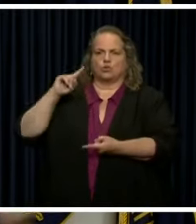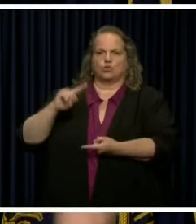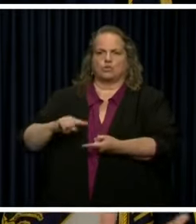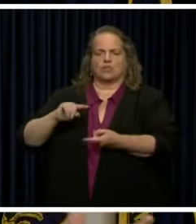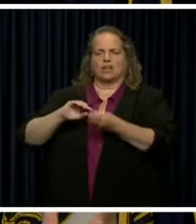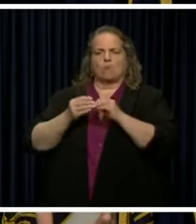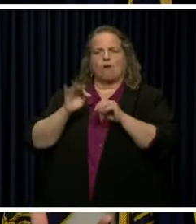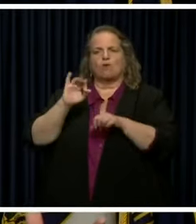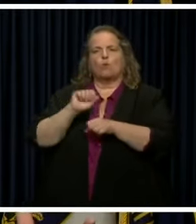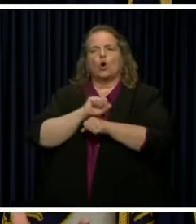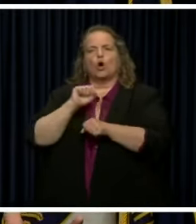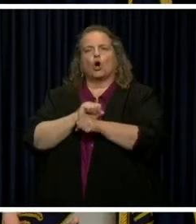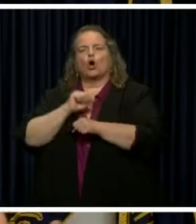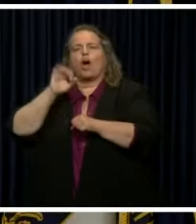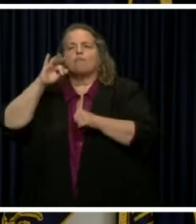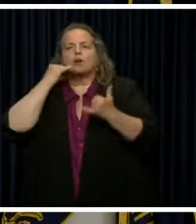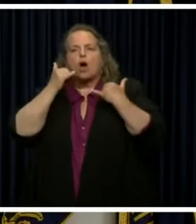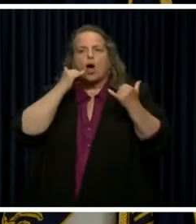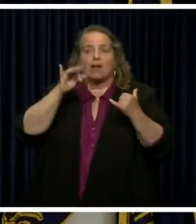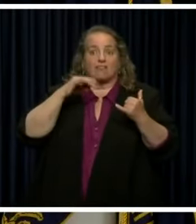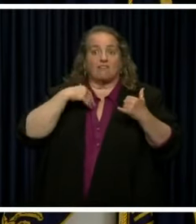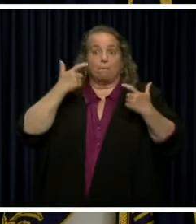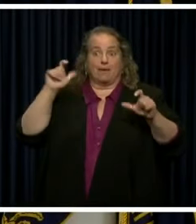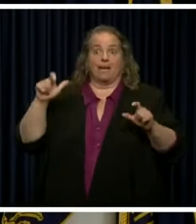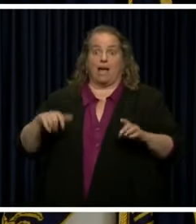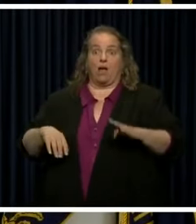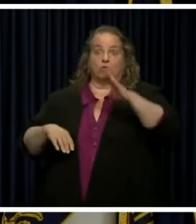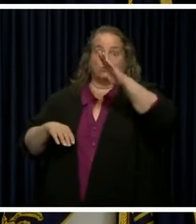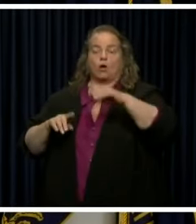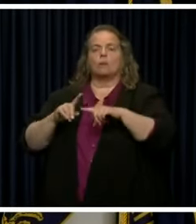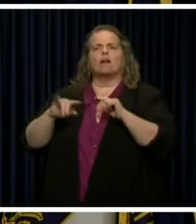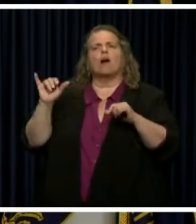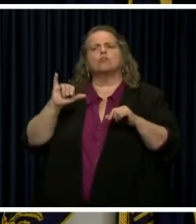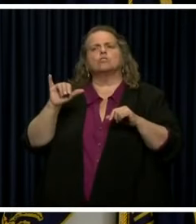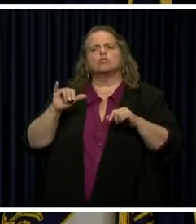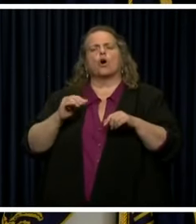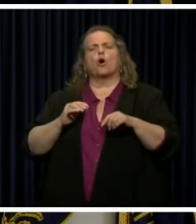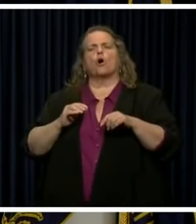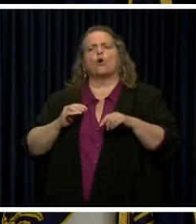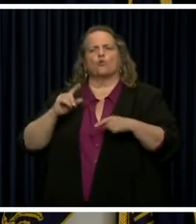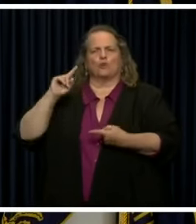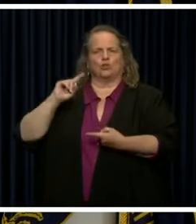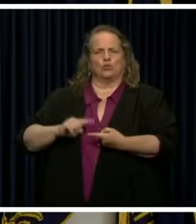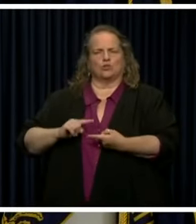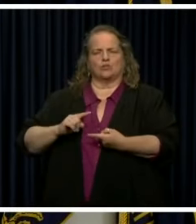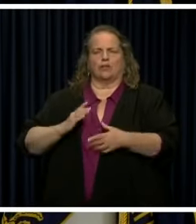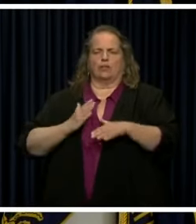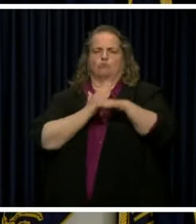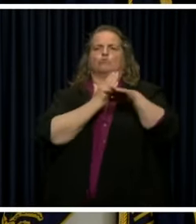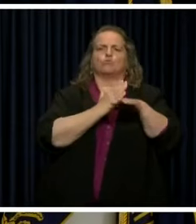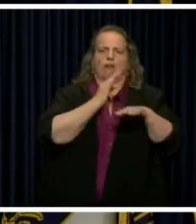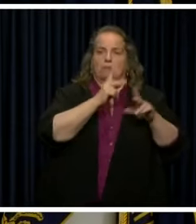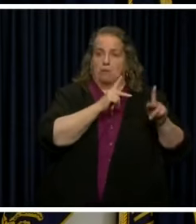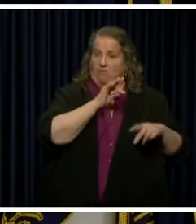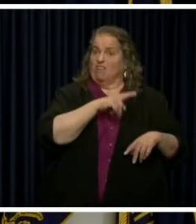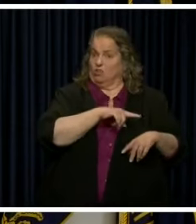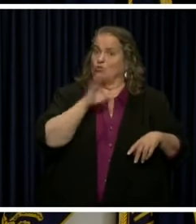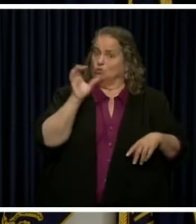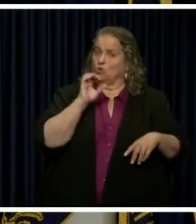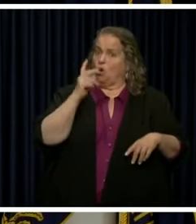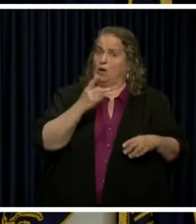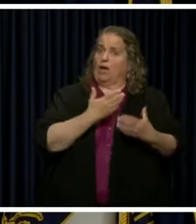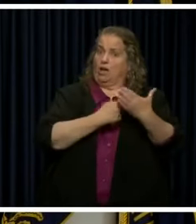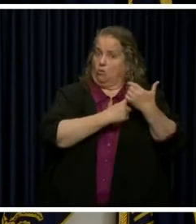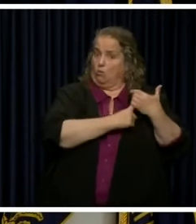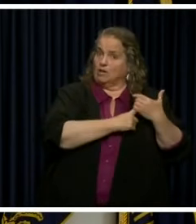of work if we have a big outbreak, but also reduce the intrusion on people if they're doing okay. So we're going to have